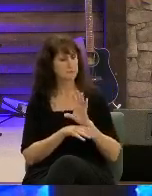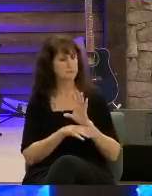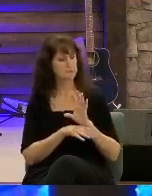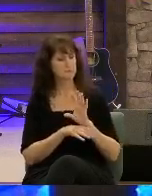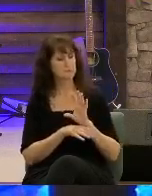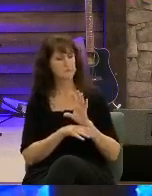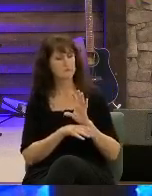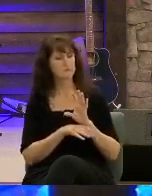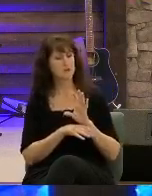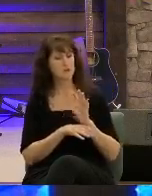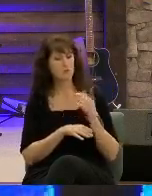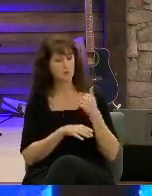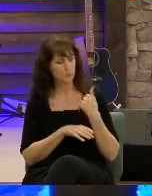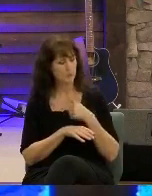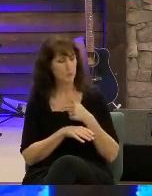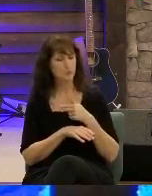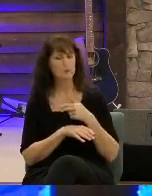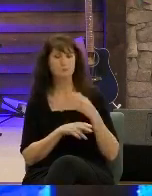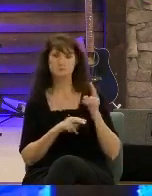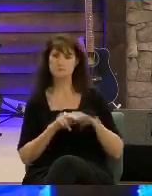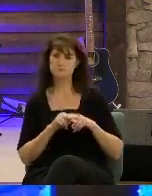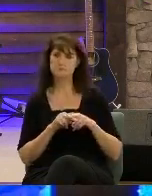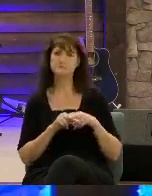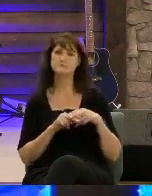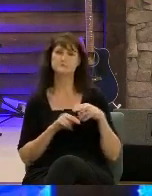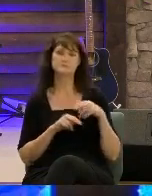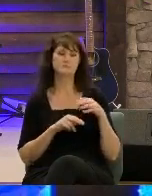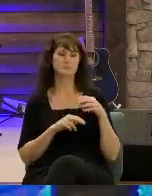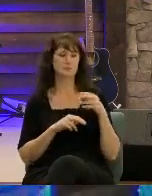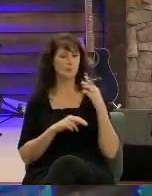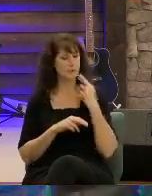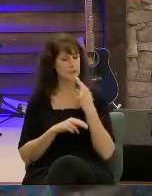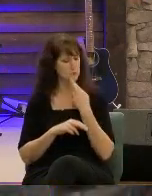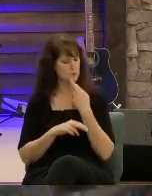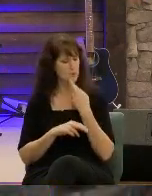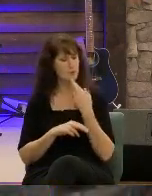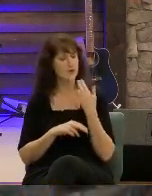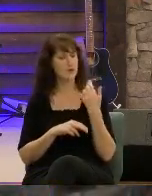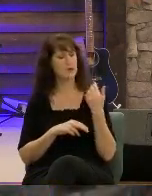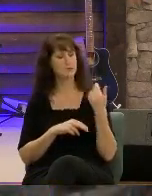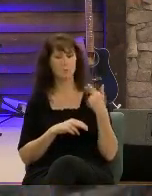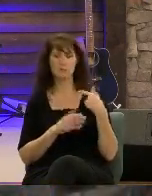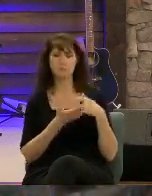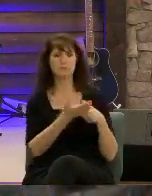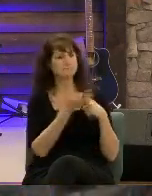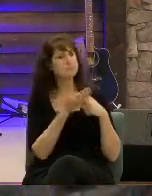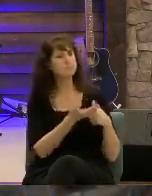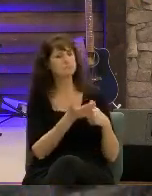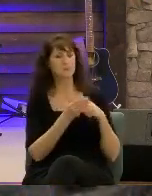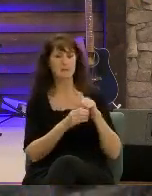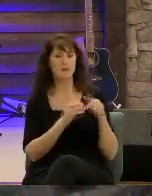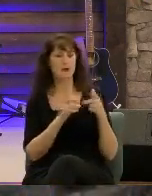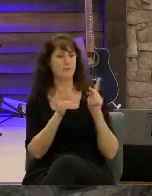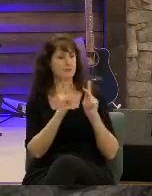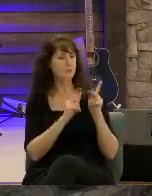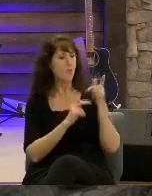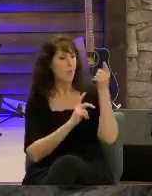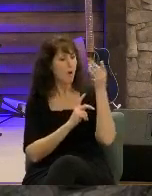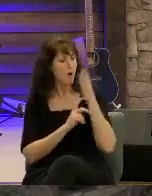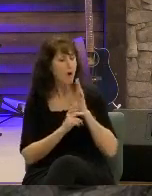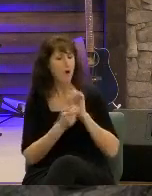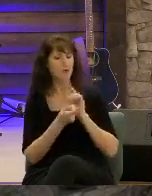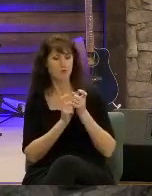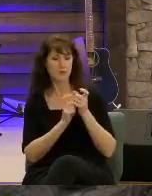church. And we were sitting at FATS, and I remember we're about to leave, and we're having a lot of discussions about people and God and changing